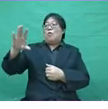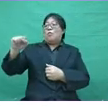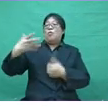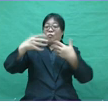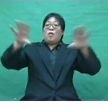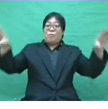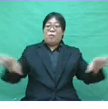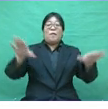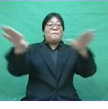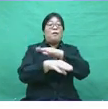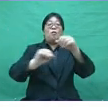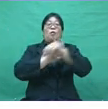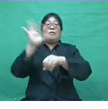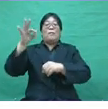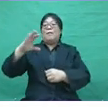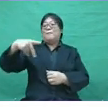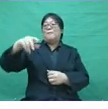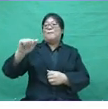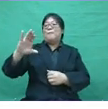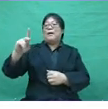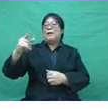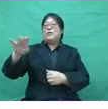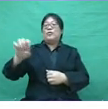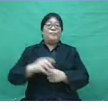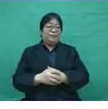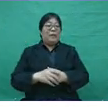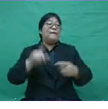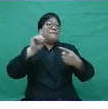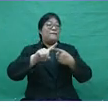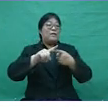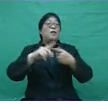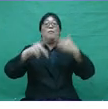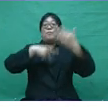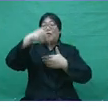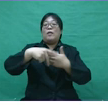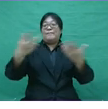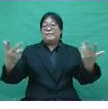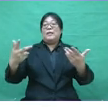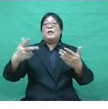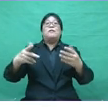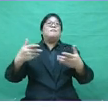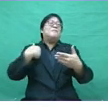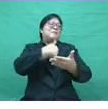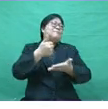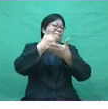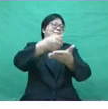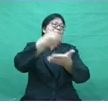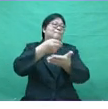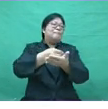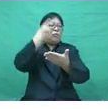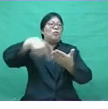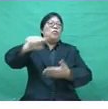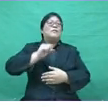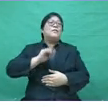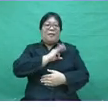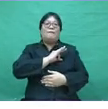the COVID-19 package, starting with the Employment Retention Program, which provided financial support for employees who